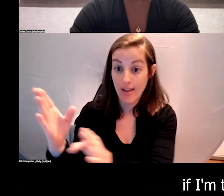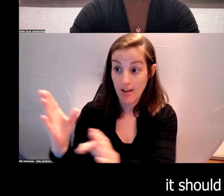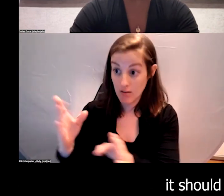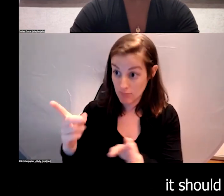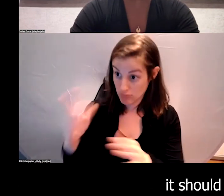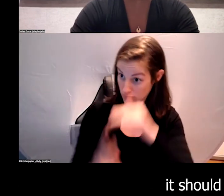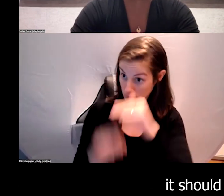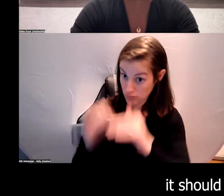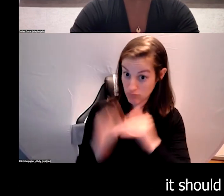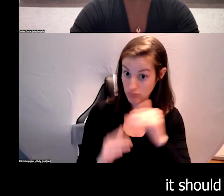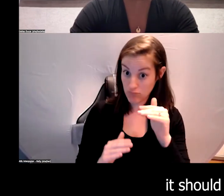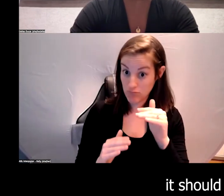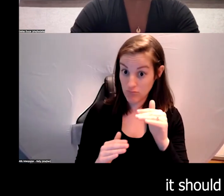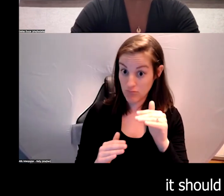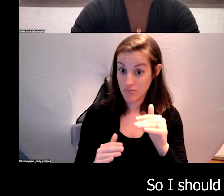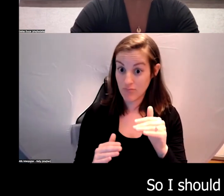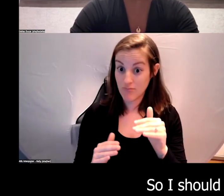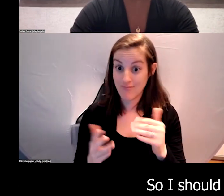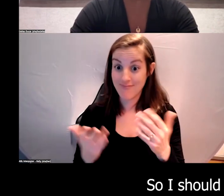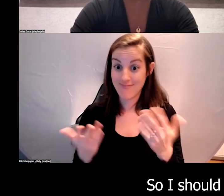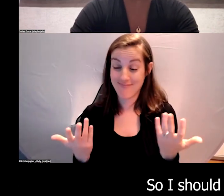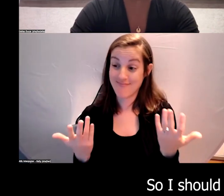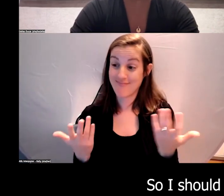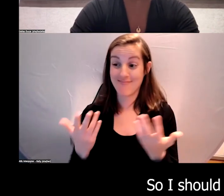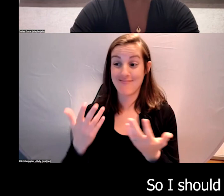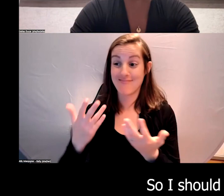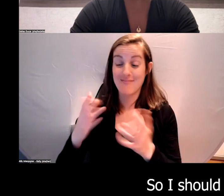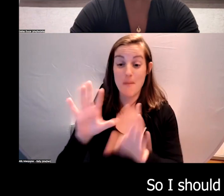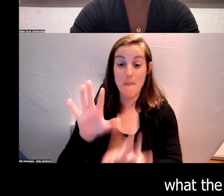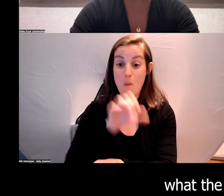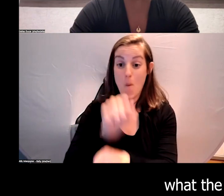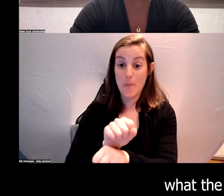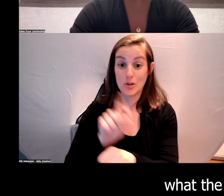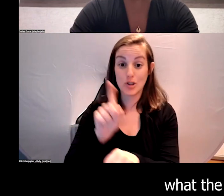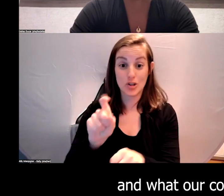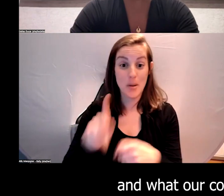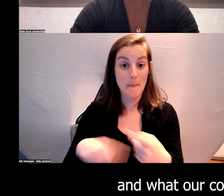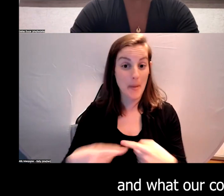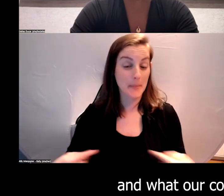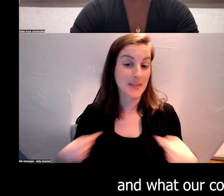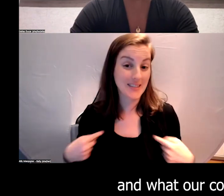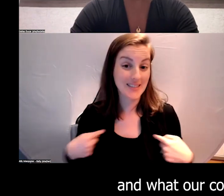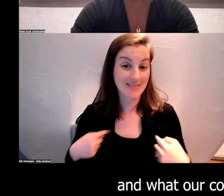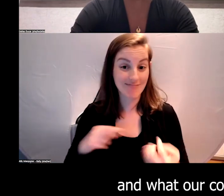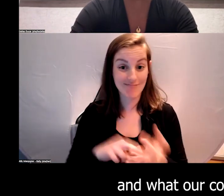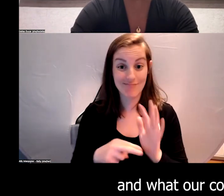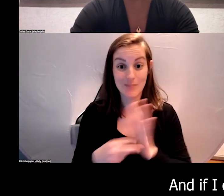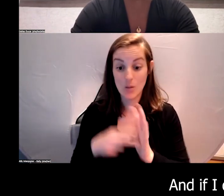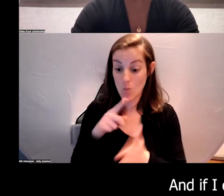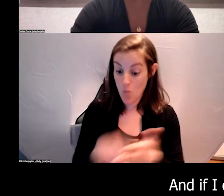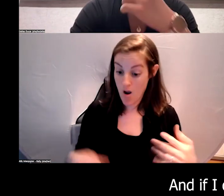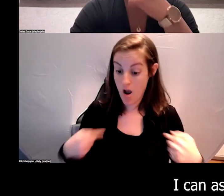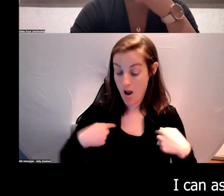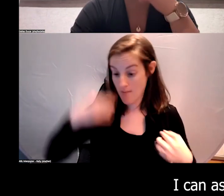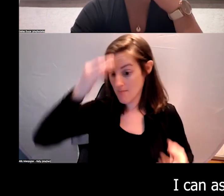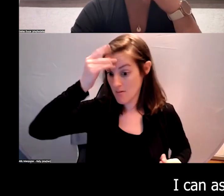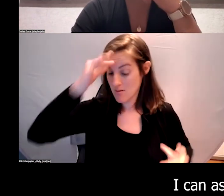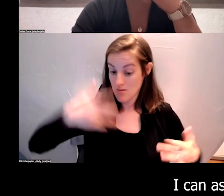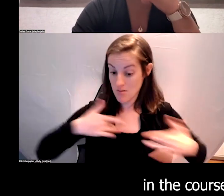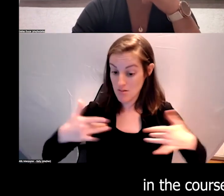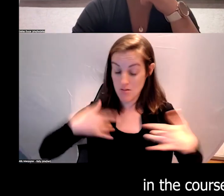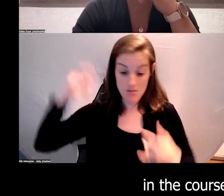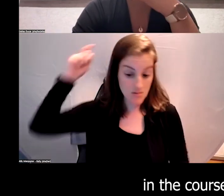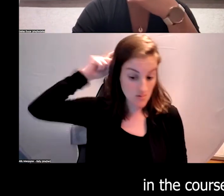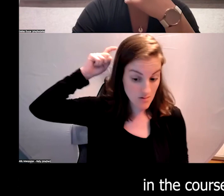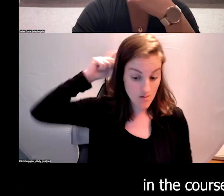the patient, it should be about me. So I should be able to direct what the questions are and what our conversation looks like. And if I don't feel like I can ask a